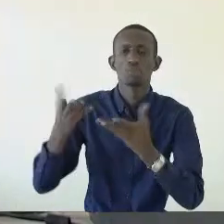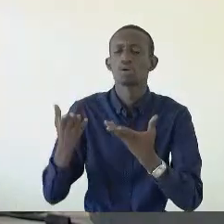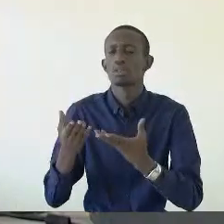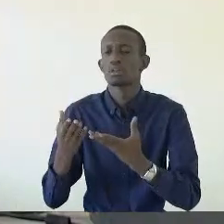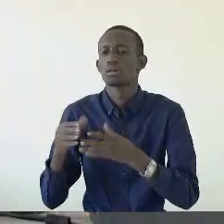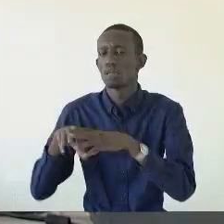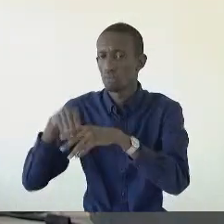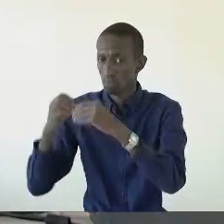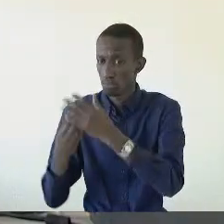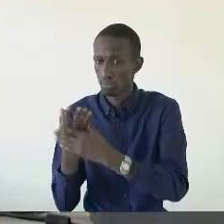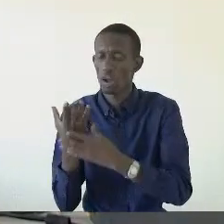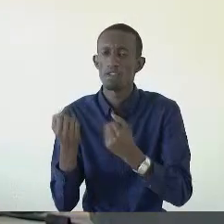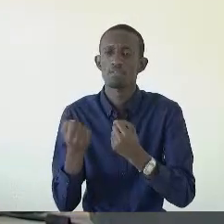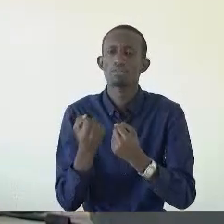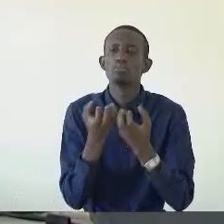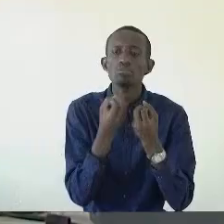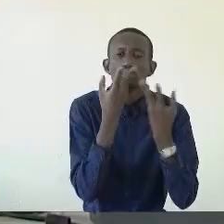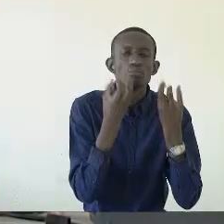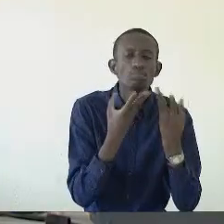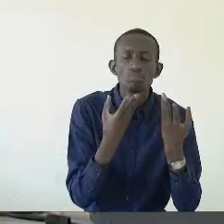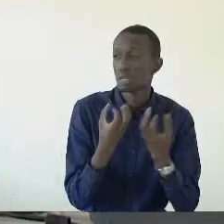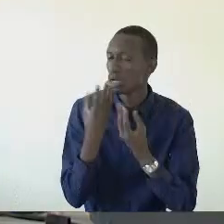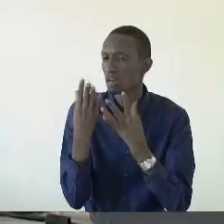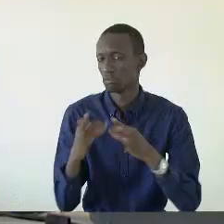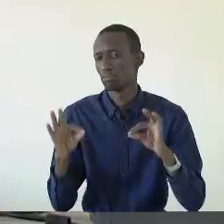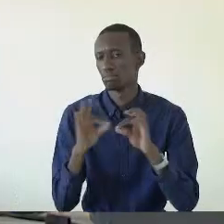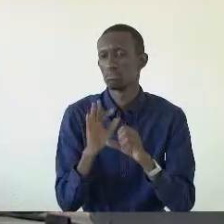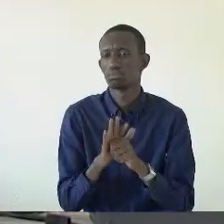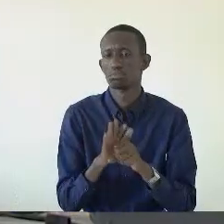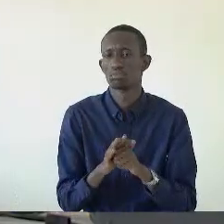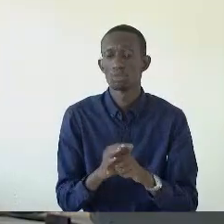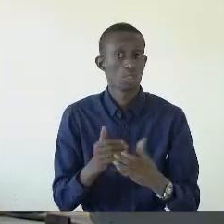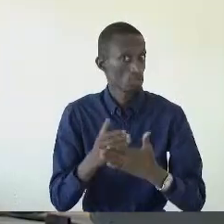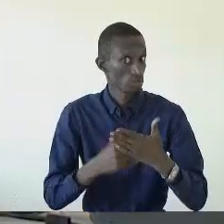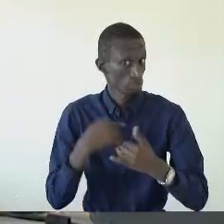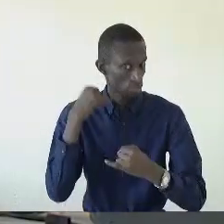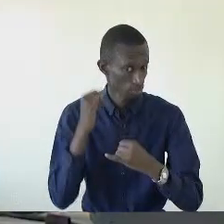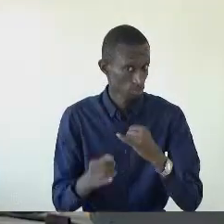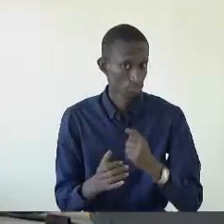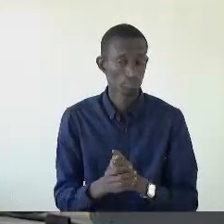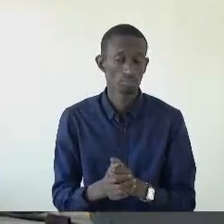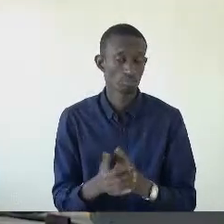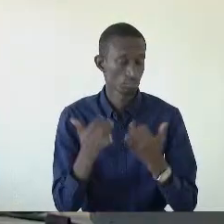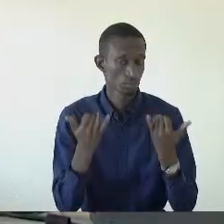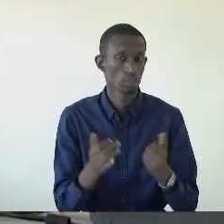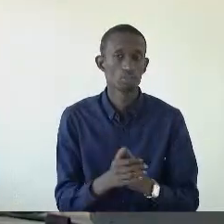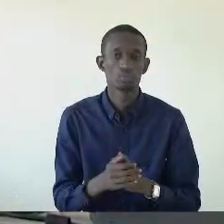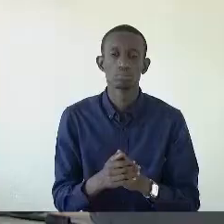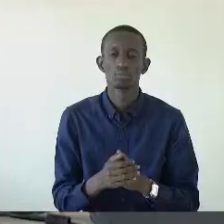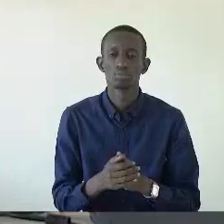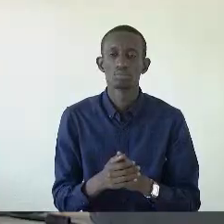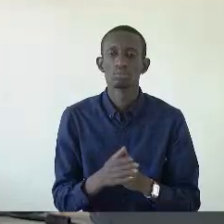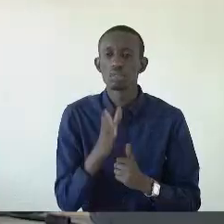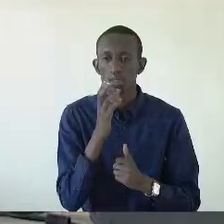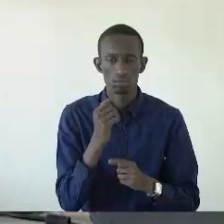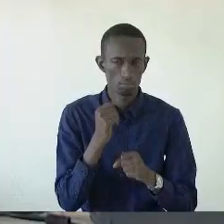flowers. Flowers are needed for different functions. Before we end our lesson today, let us test our